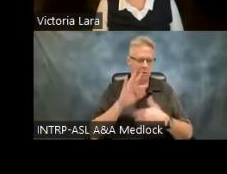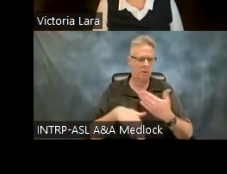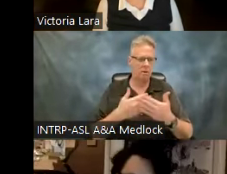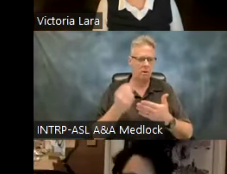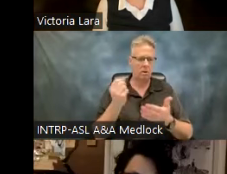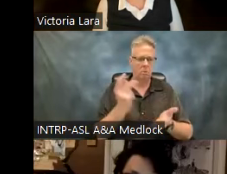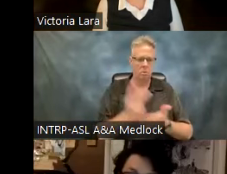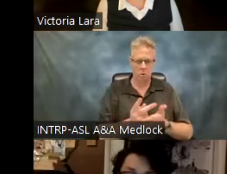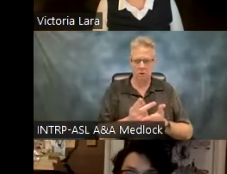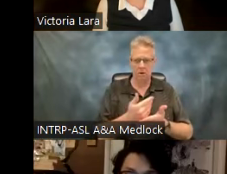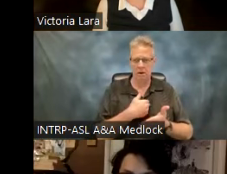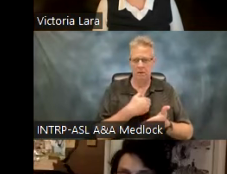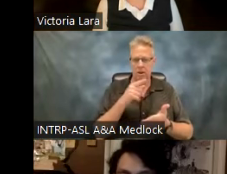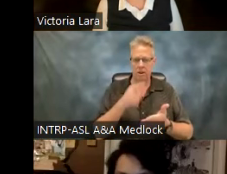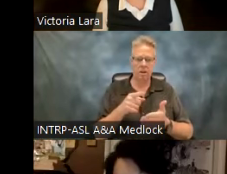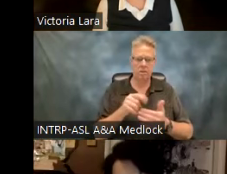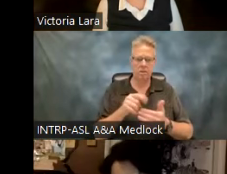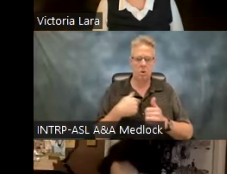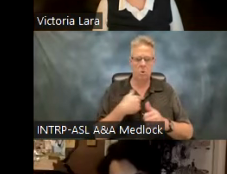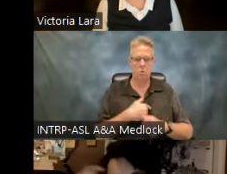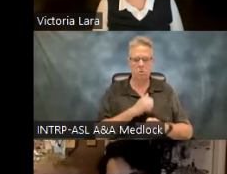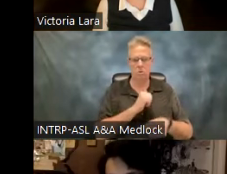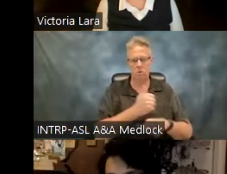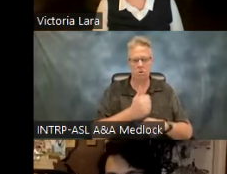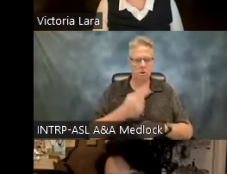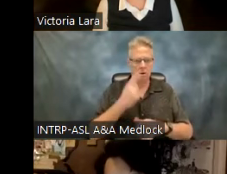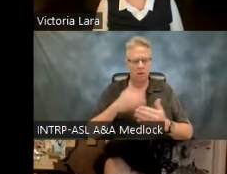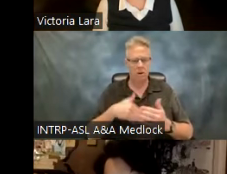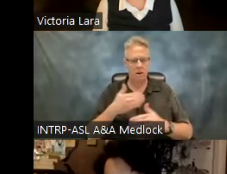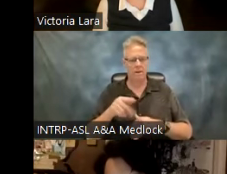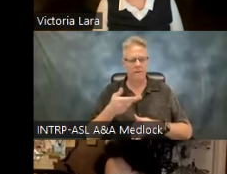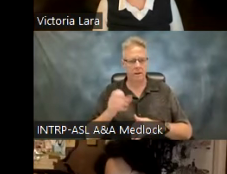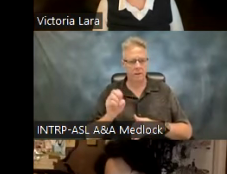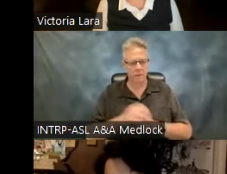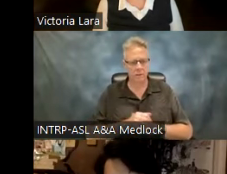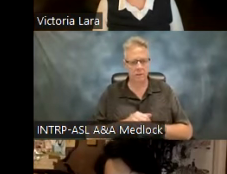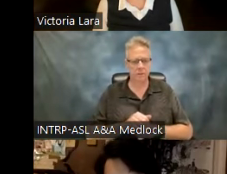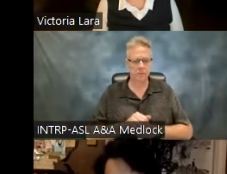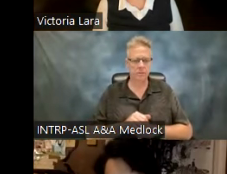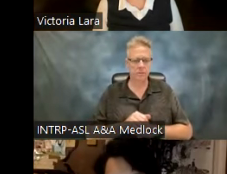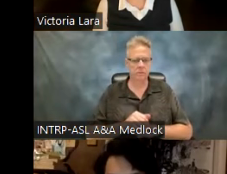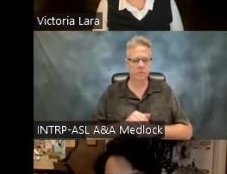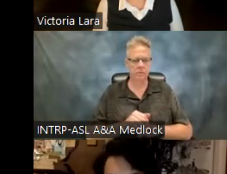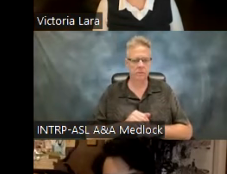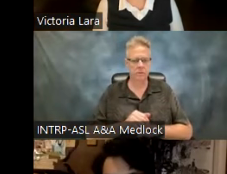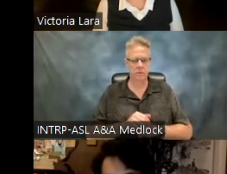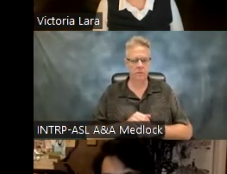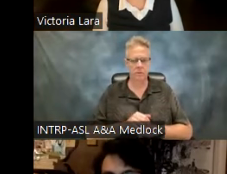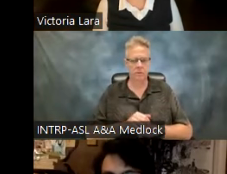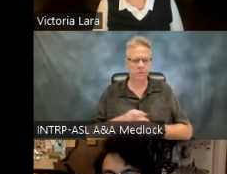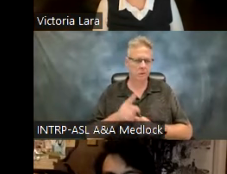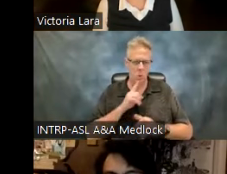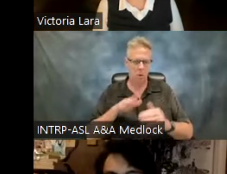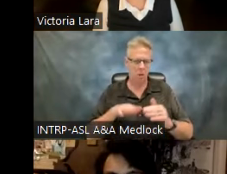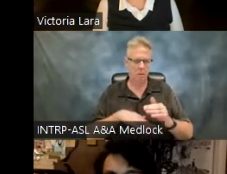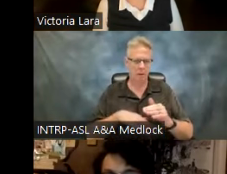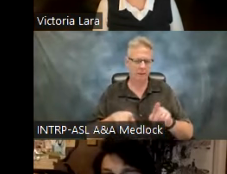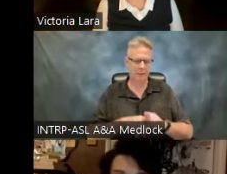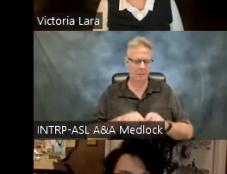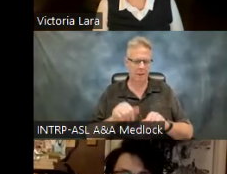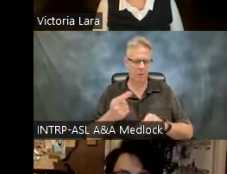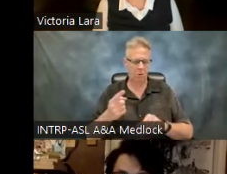having this be the way that we're structuring the next phase. Like Samir said, it's basically the same as this one.